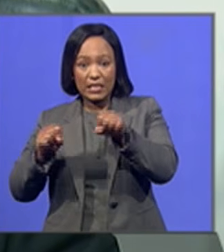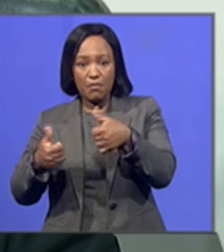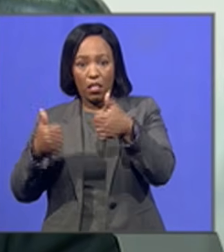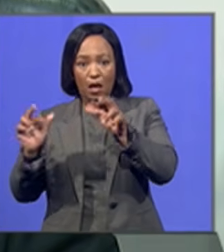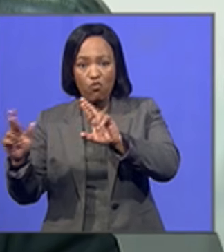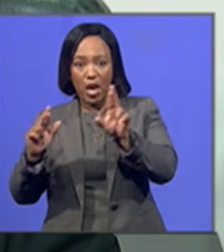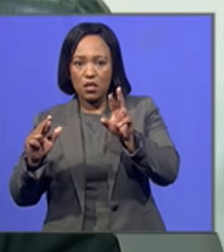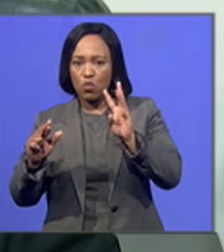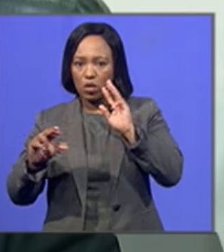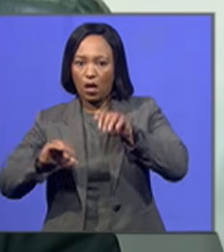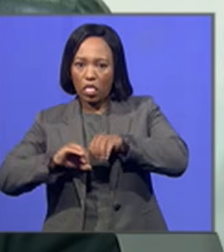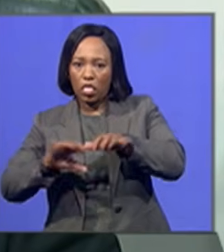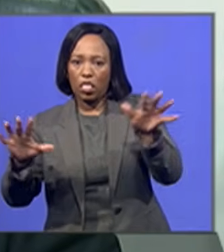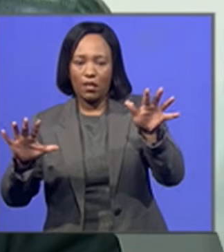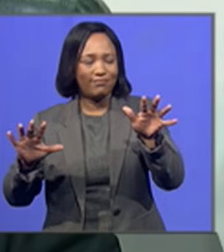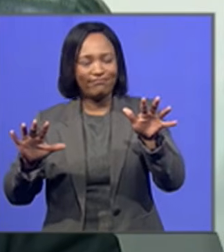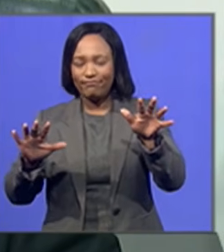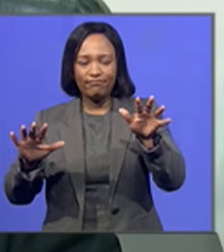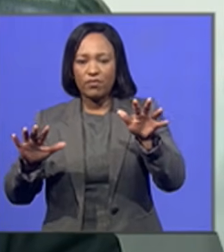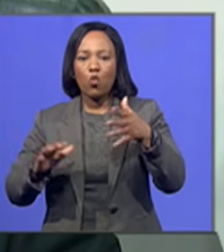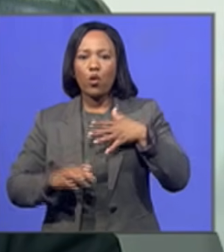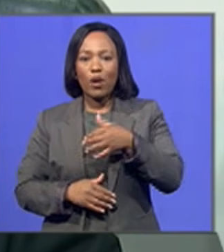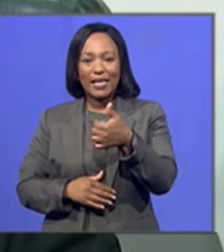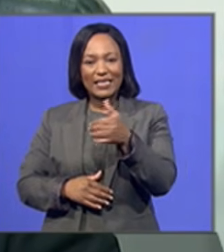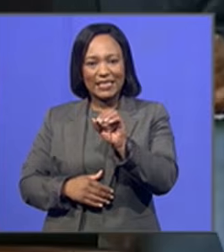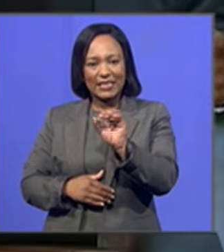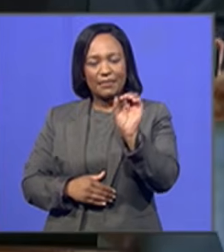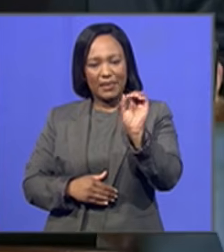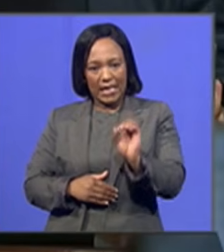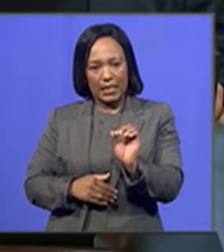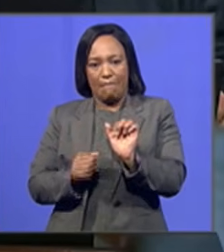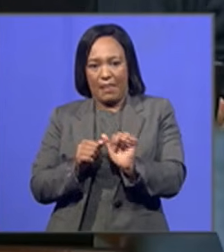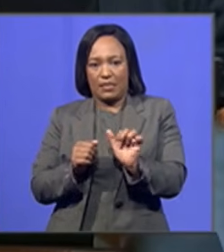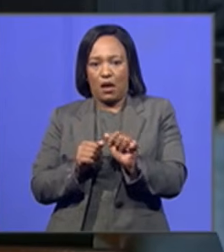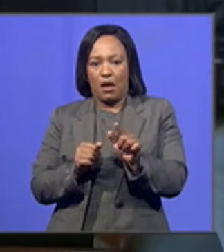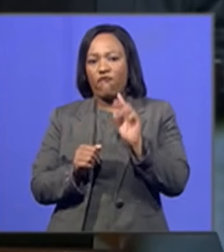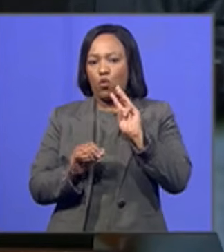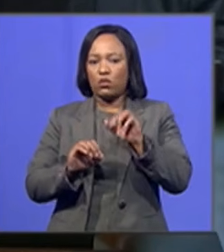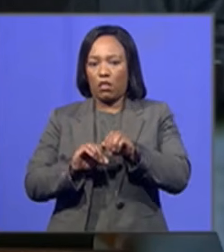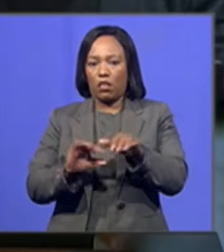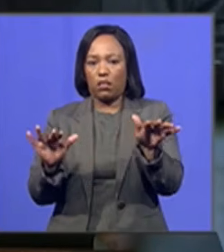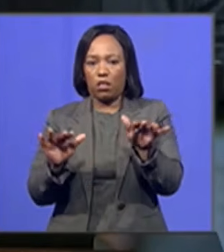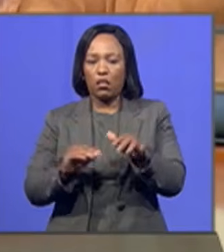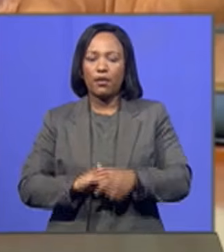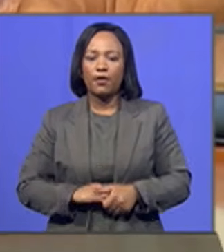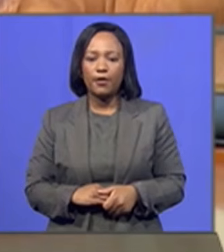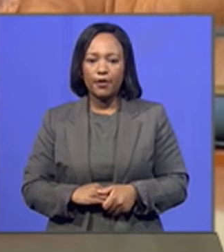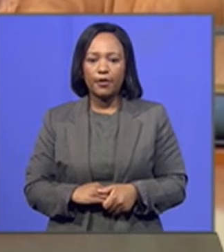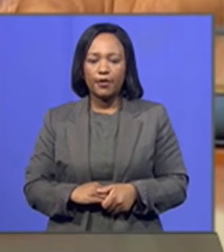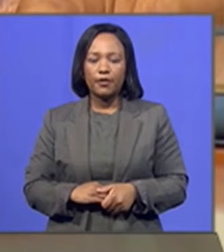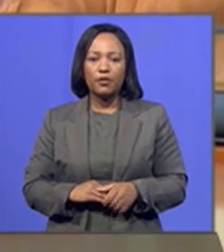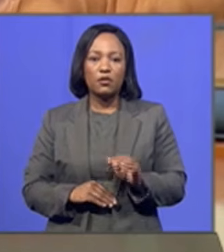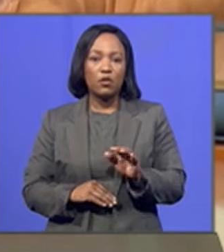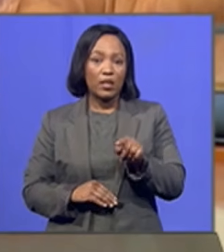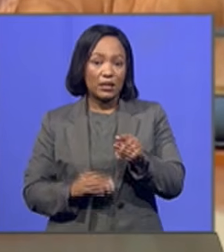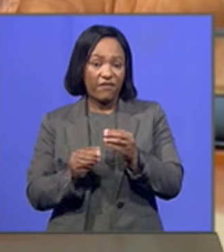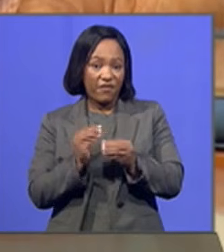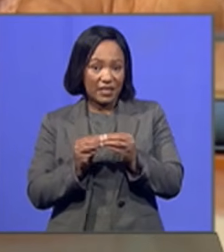to operate a system which is at a 60% plus. Tiro ya go konosetsa tlhabololo eno e simolola kgwedi e